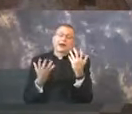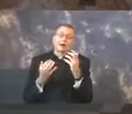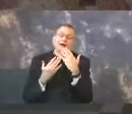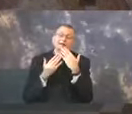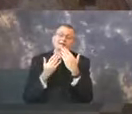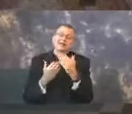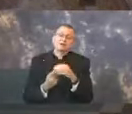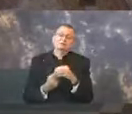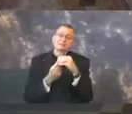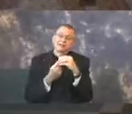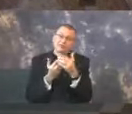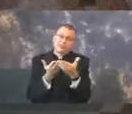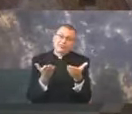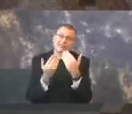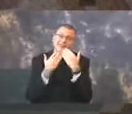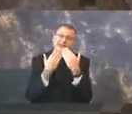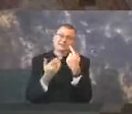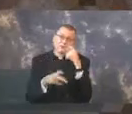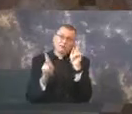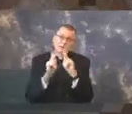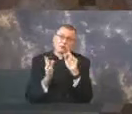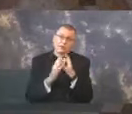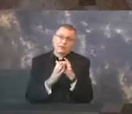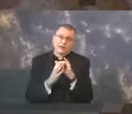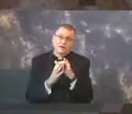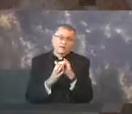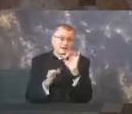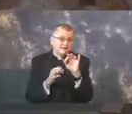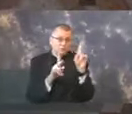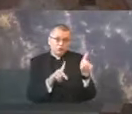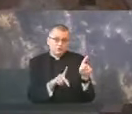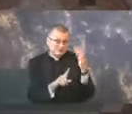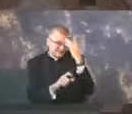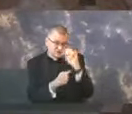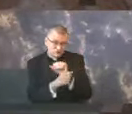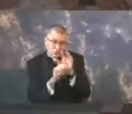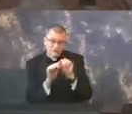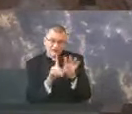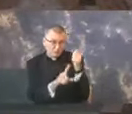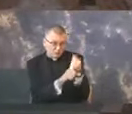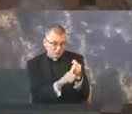ministering most directly to those diagnosed as having contracted the coronavirus.